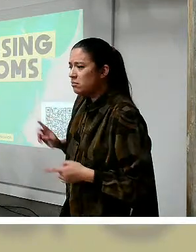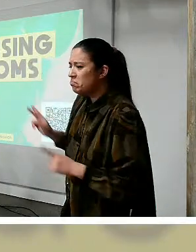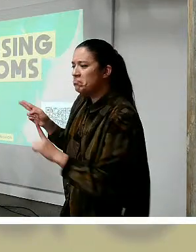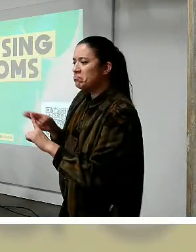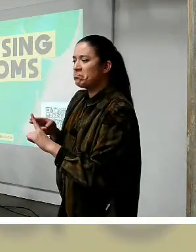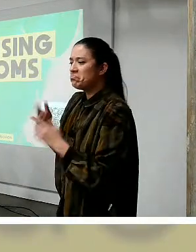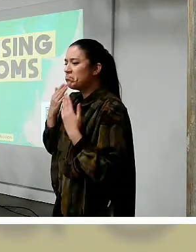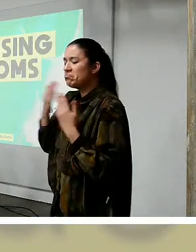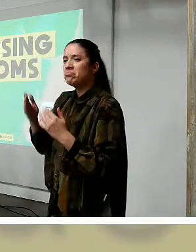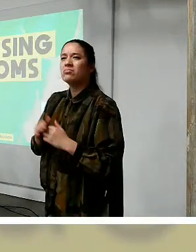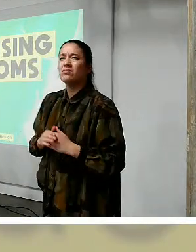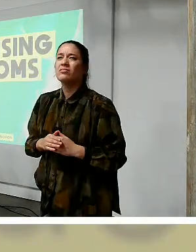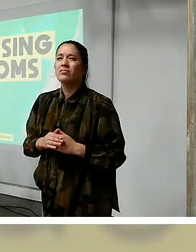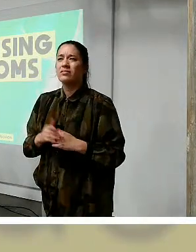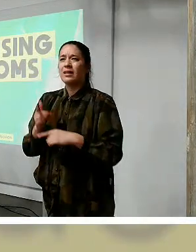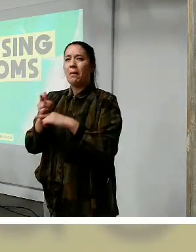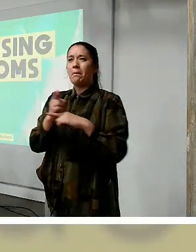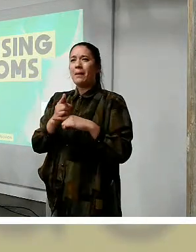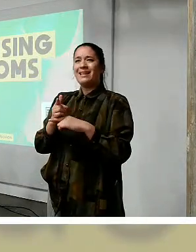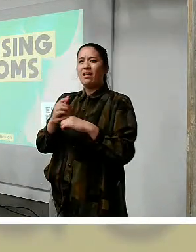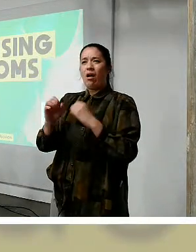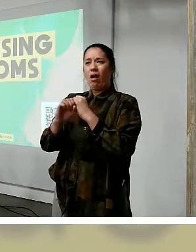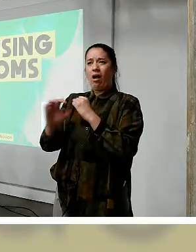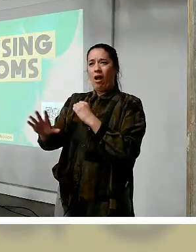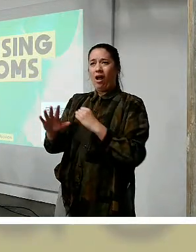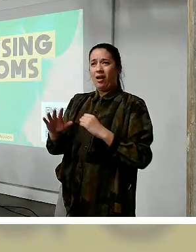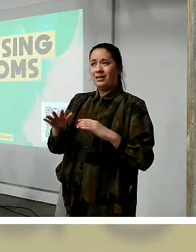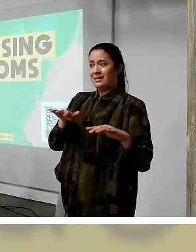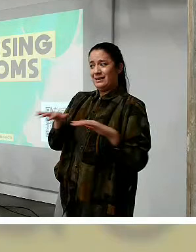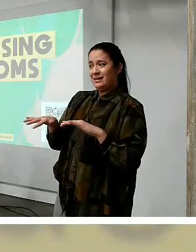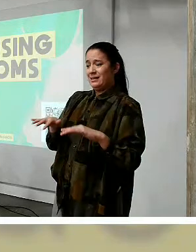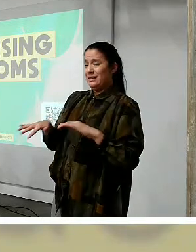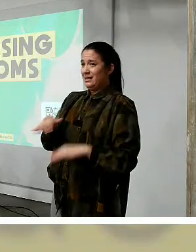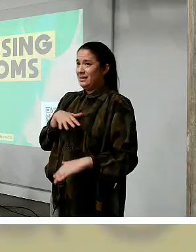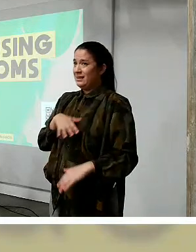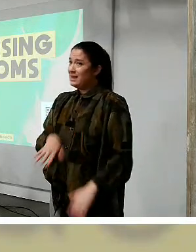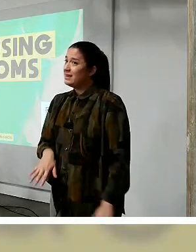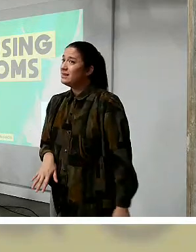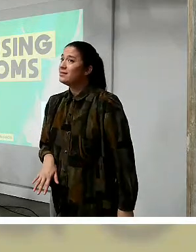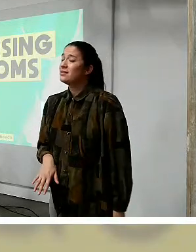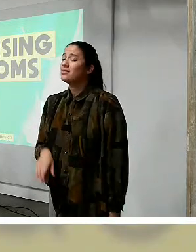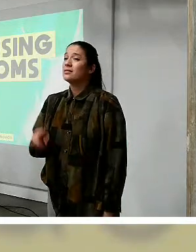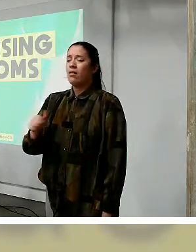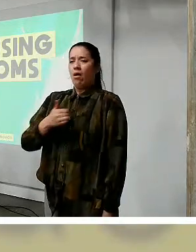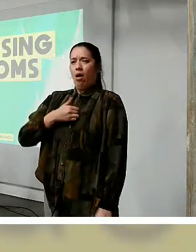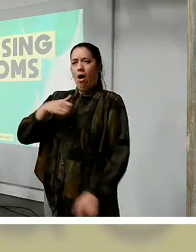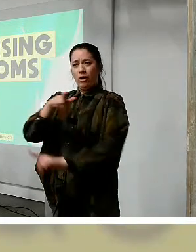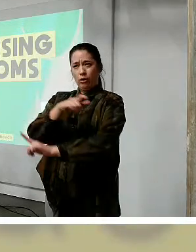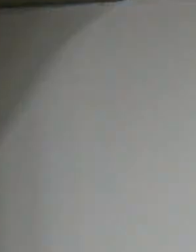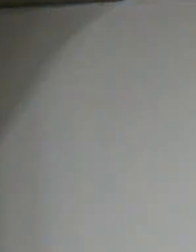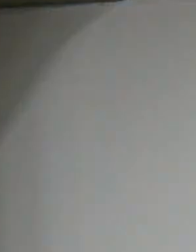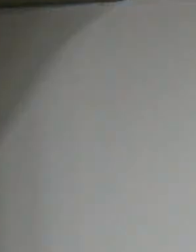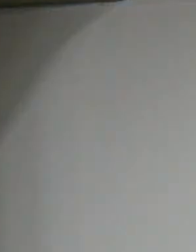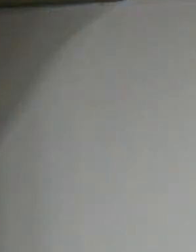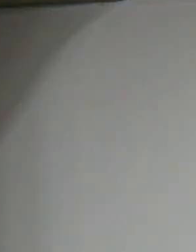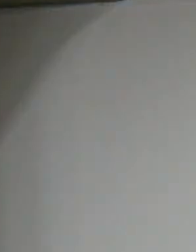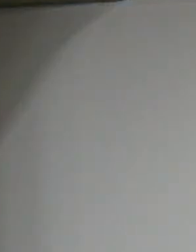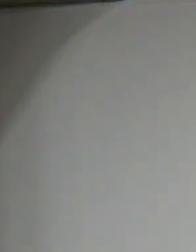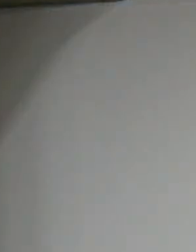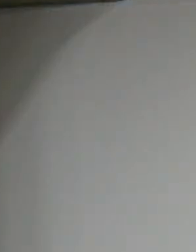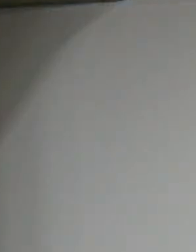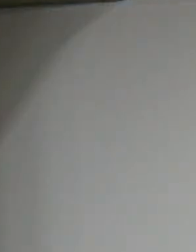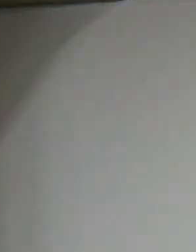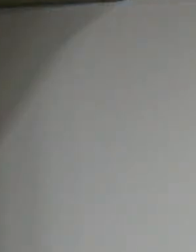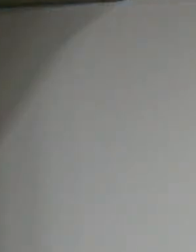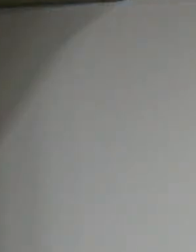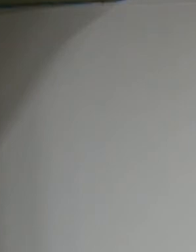attention. And in our community, many, many people were impacted by this because either their children had sickle cell